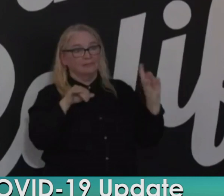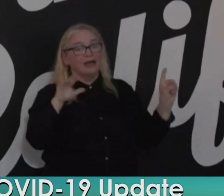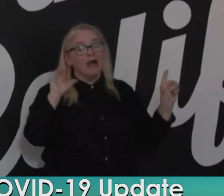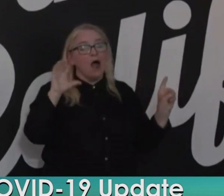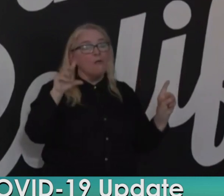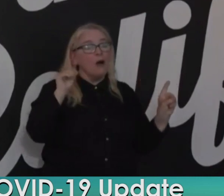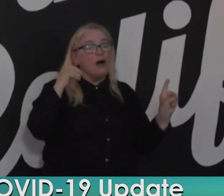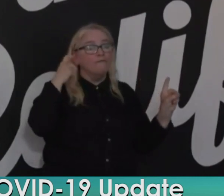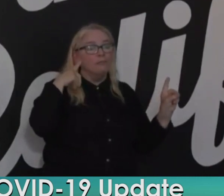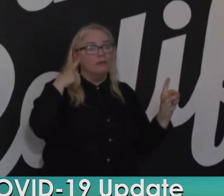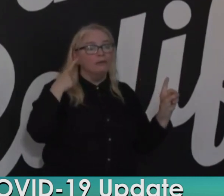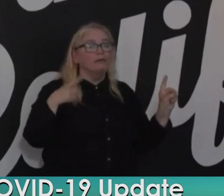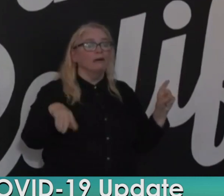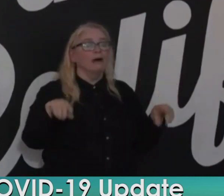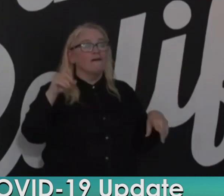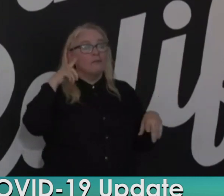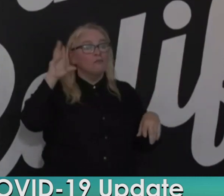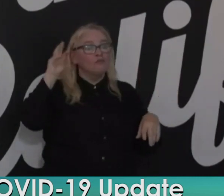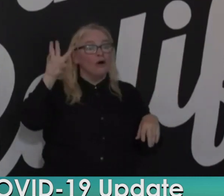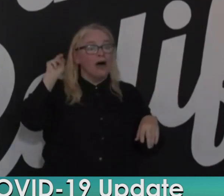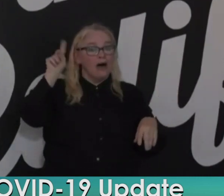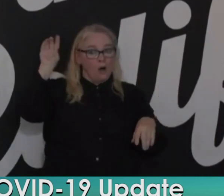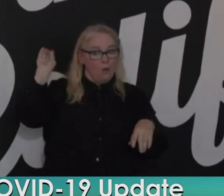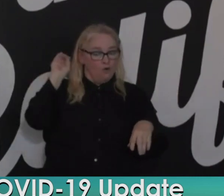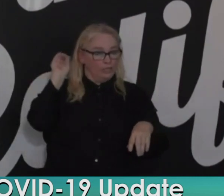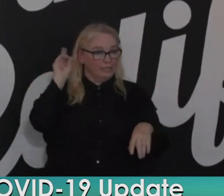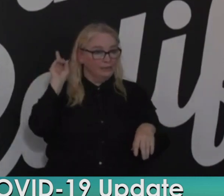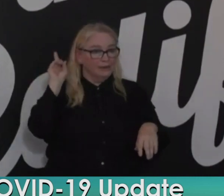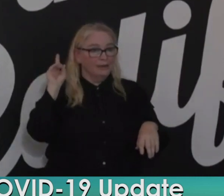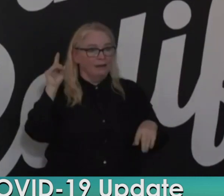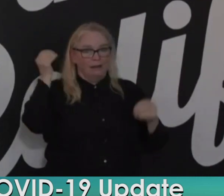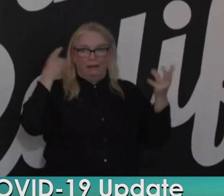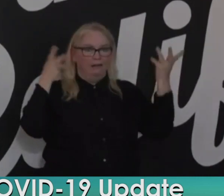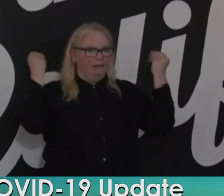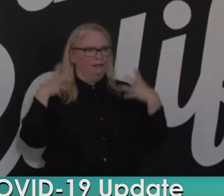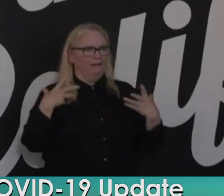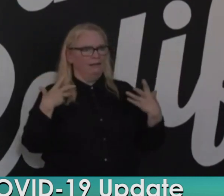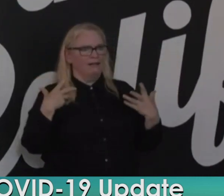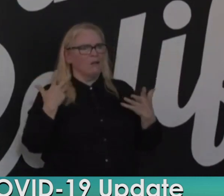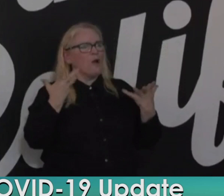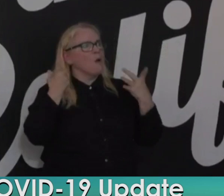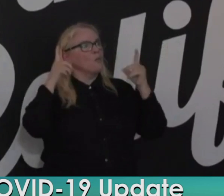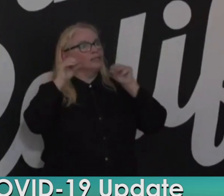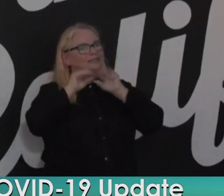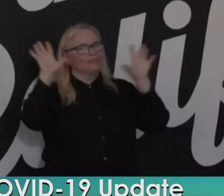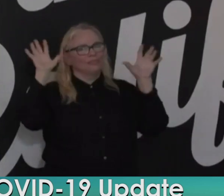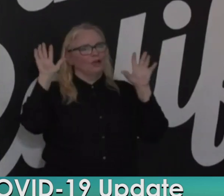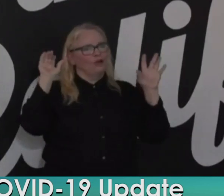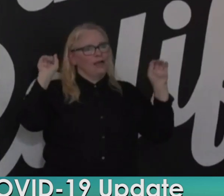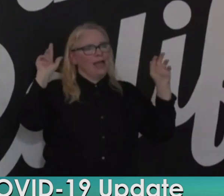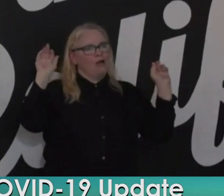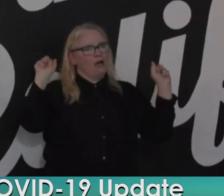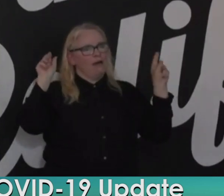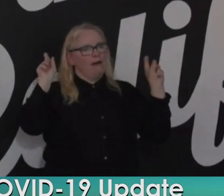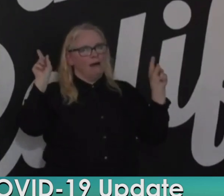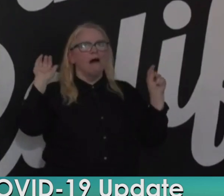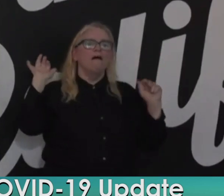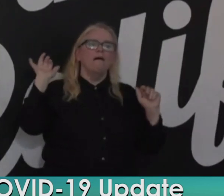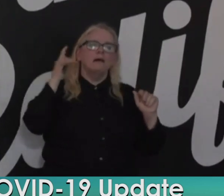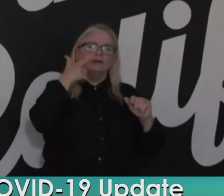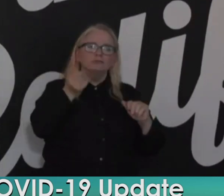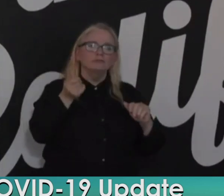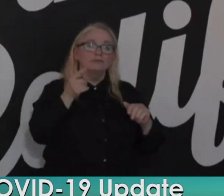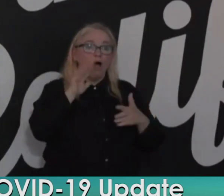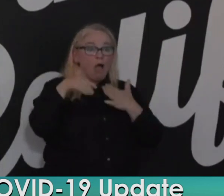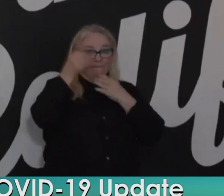in Oregon and the sharing of best practices in that space. So it's all of that together that allows me to answer that